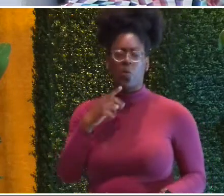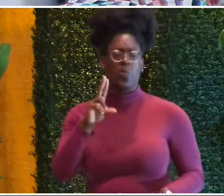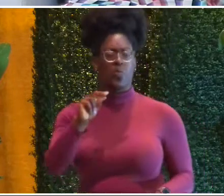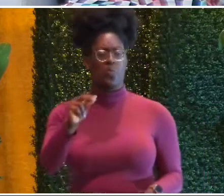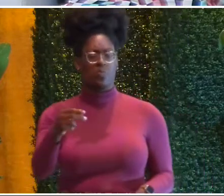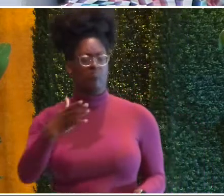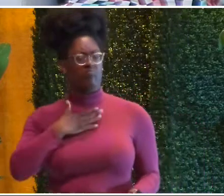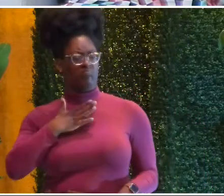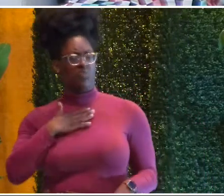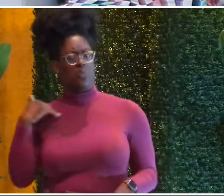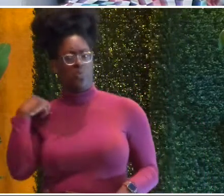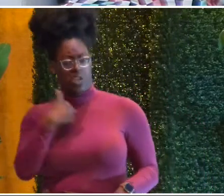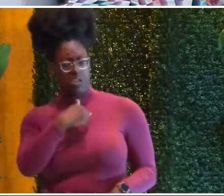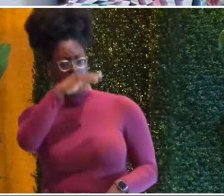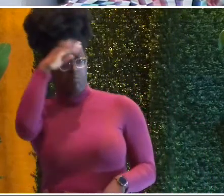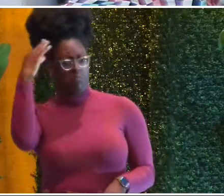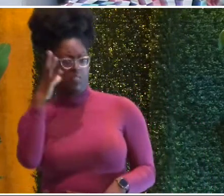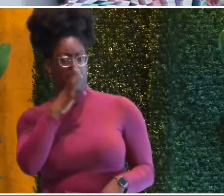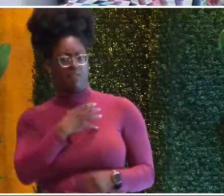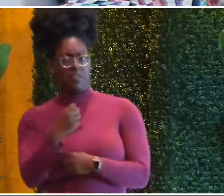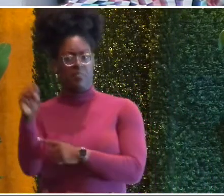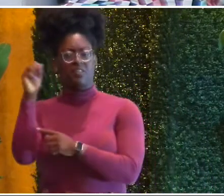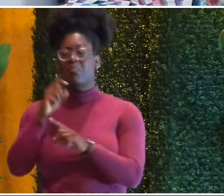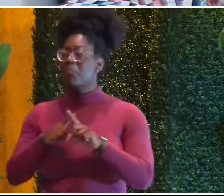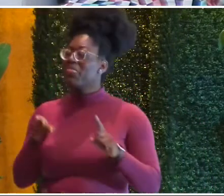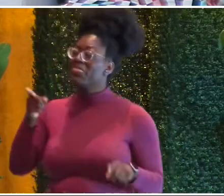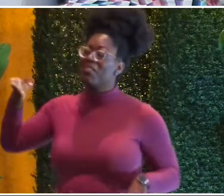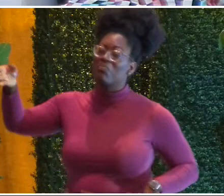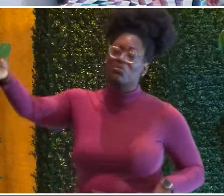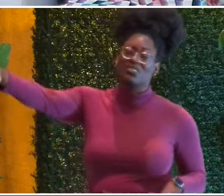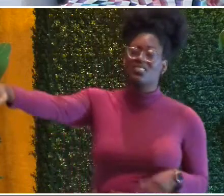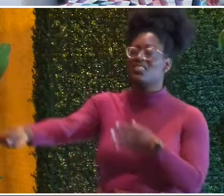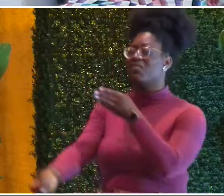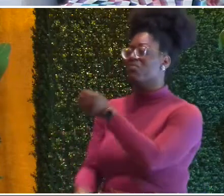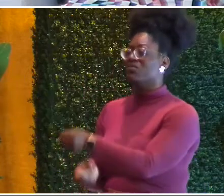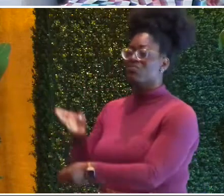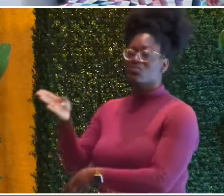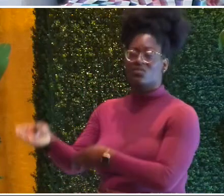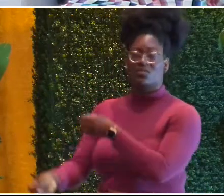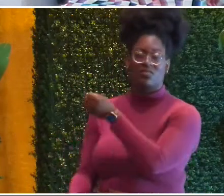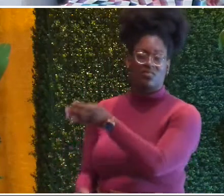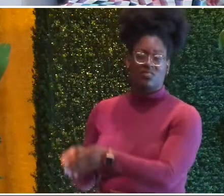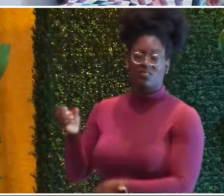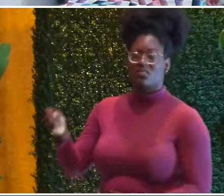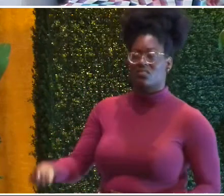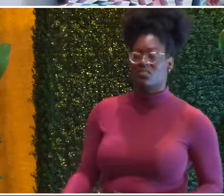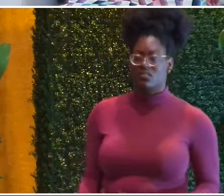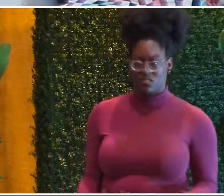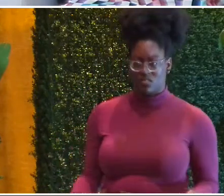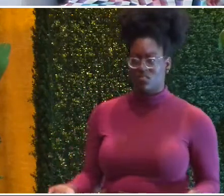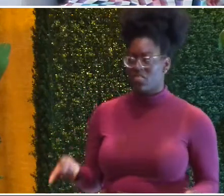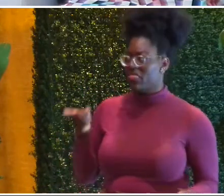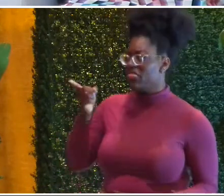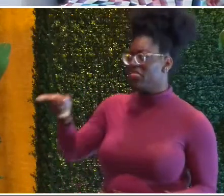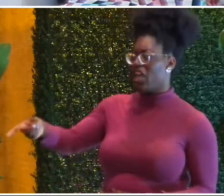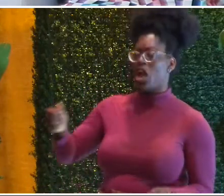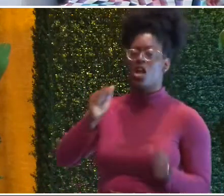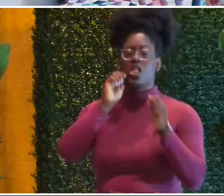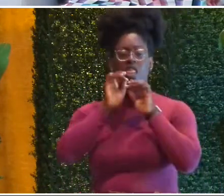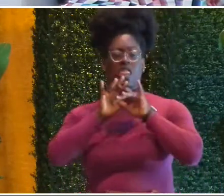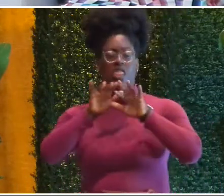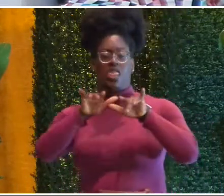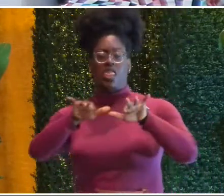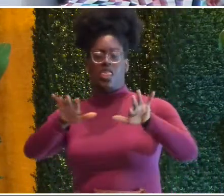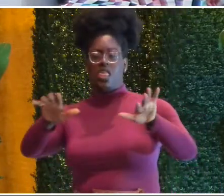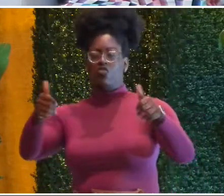what they're spouting is bullshit. We know what they're spouting is white supremacist indoctrination. Yes. We know what they're